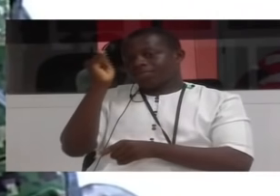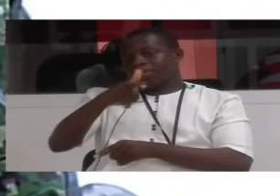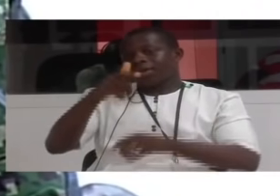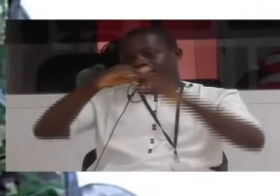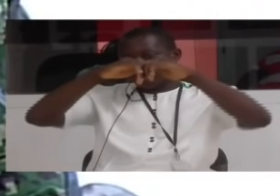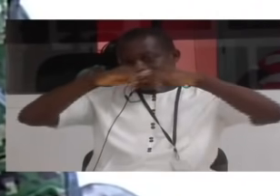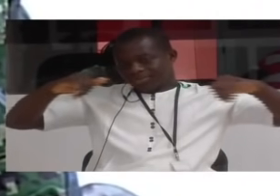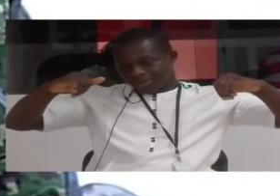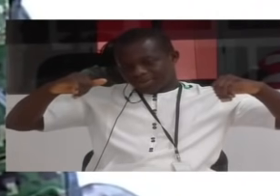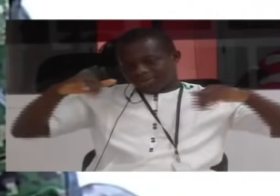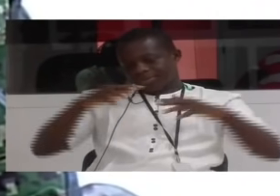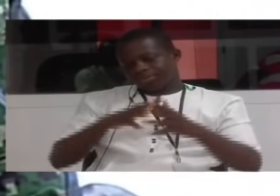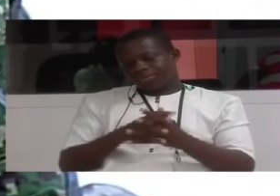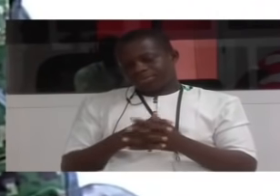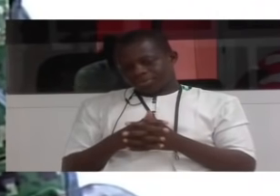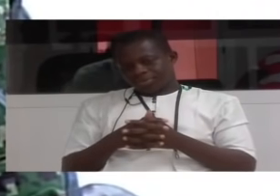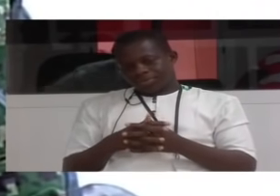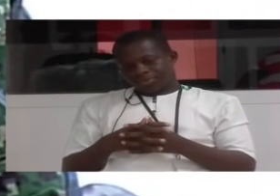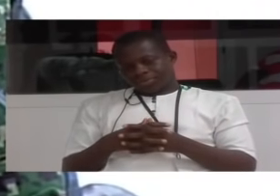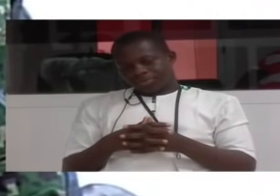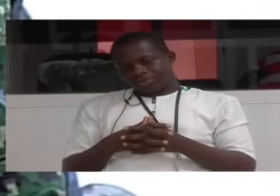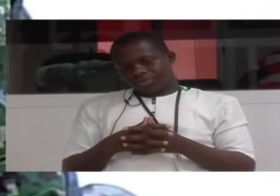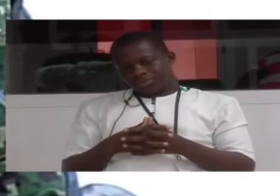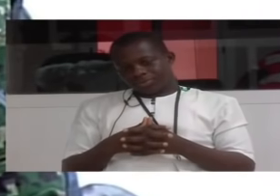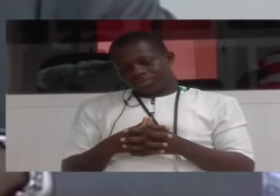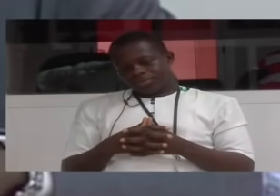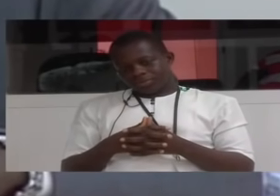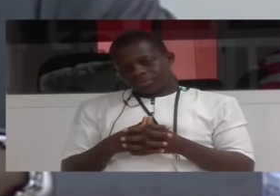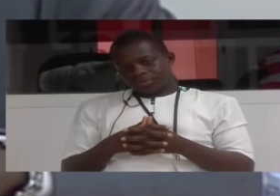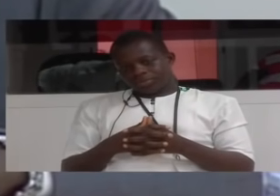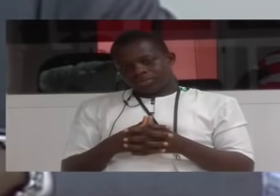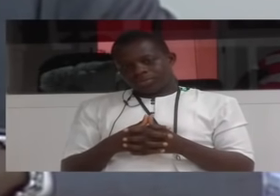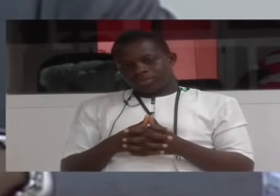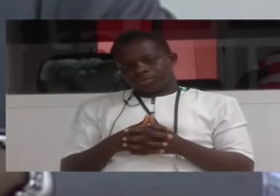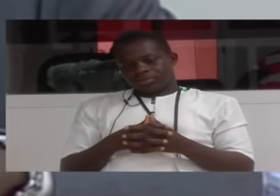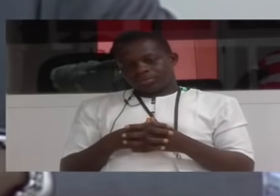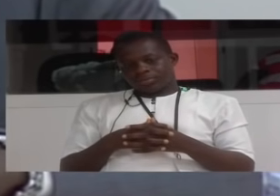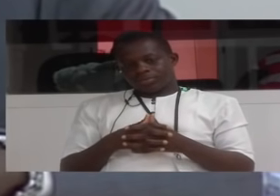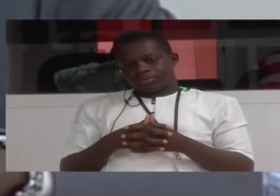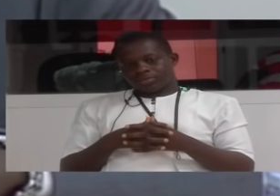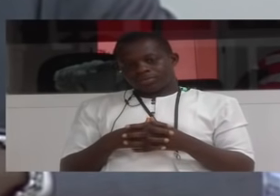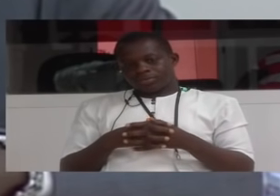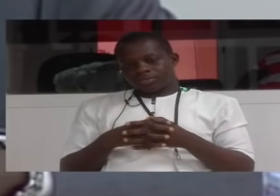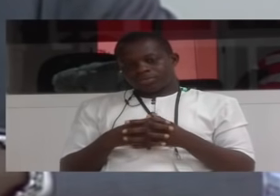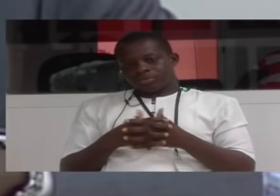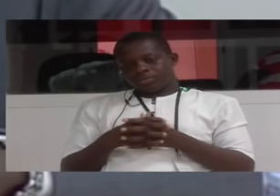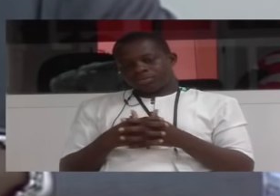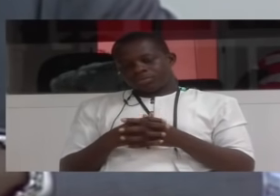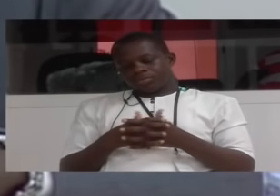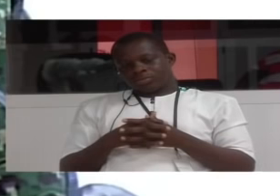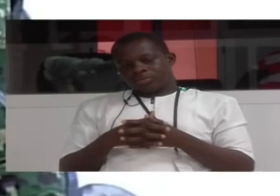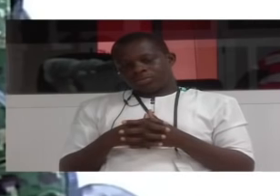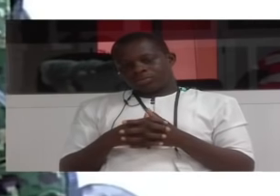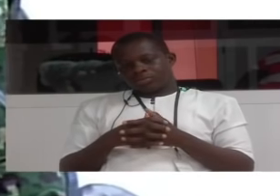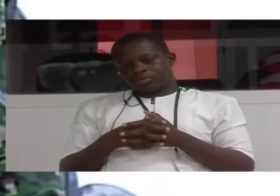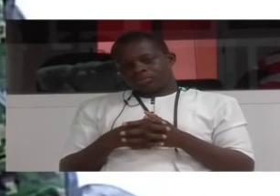separately. Dañ ko def fay bor li bokut ak sen fay wer bi li de dem bank ndax naka lañ ko